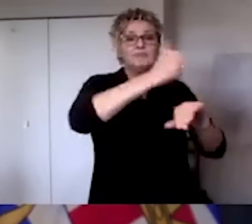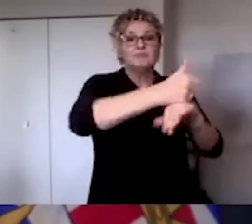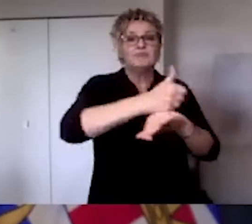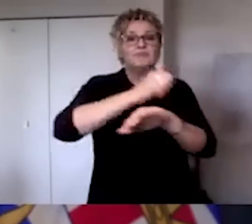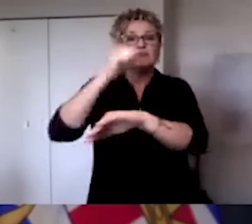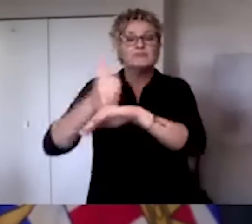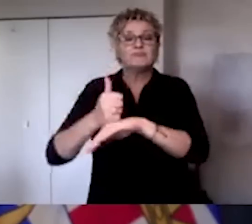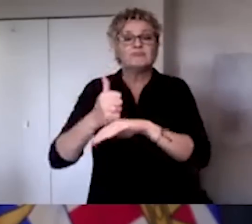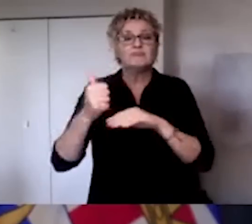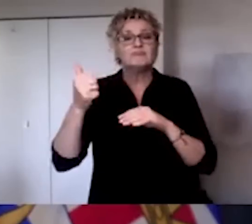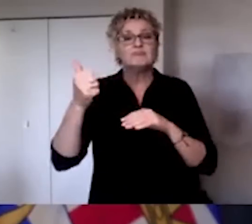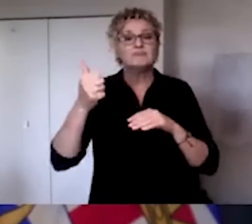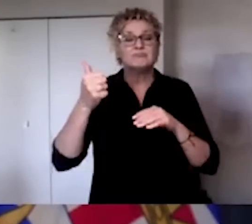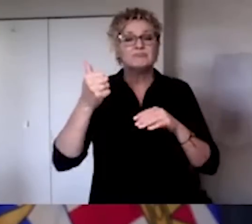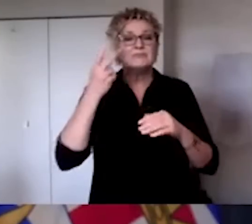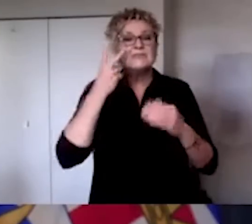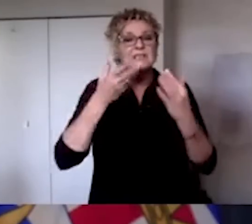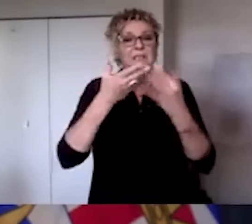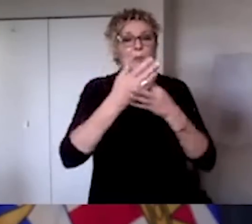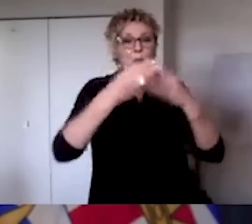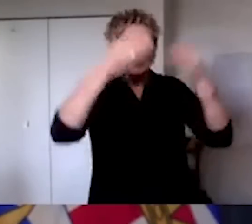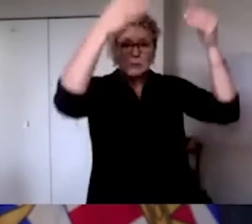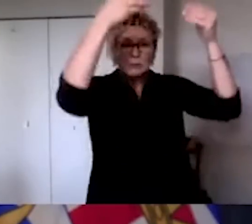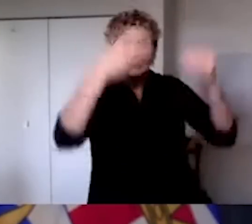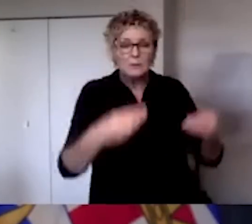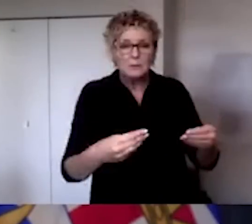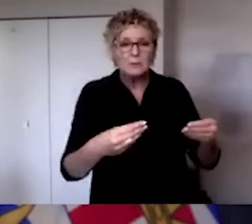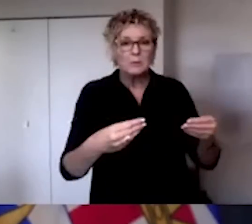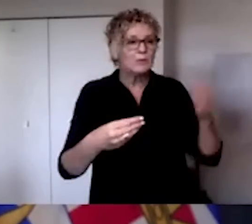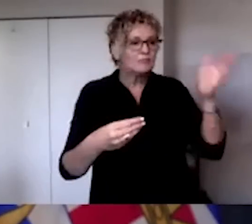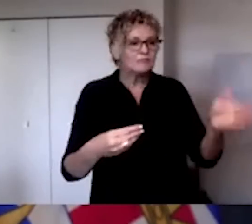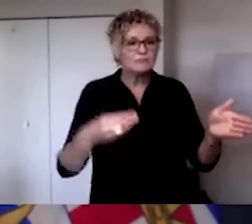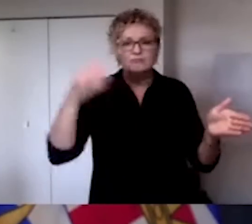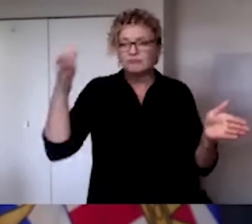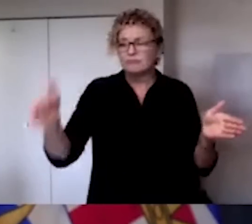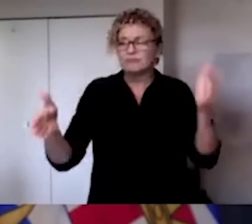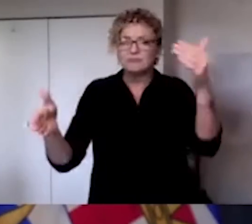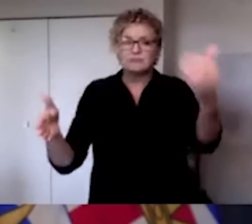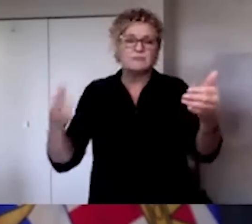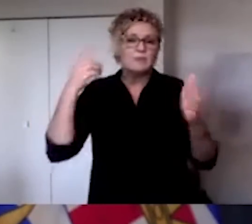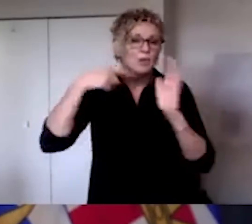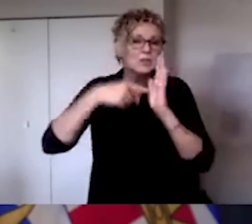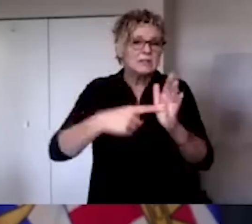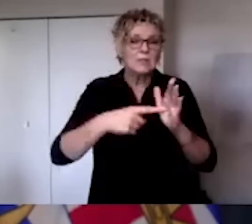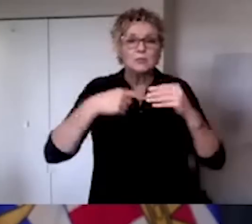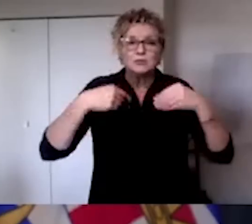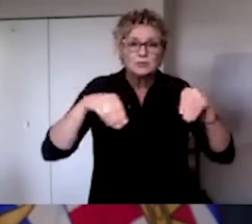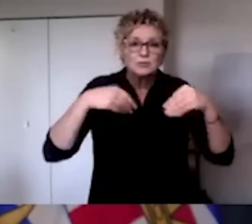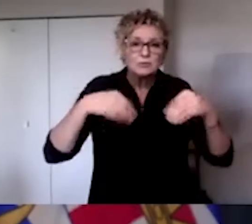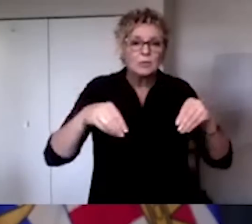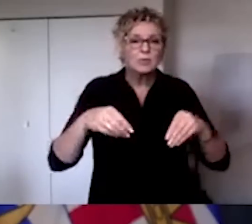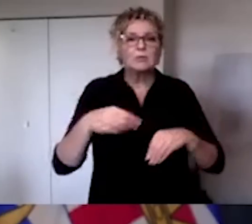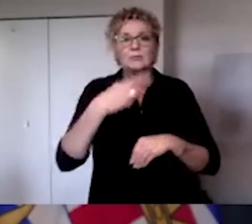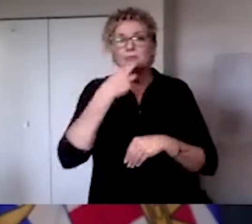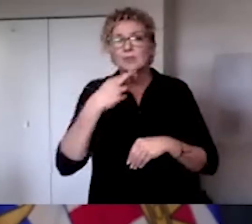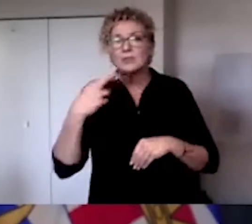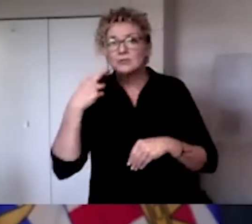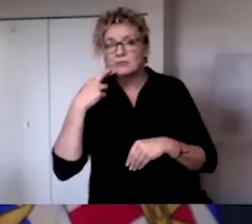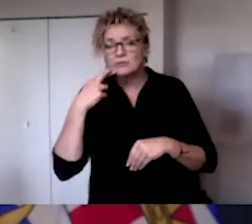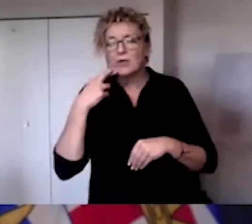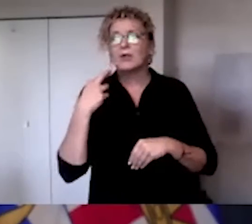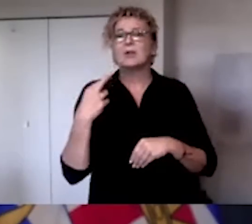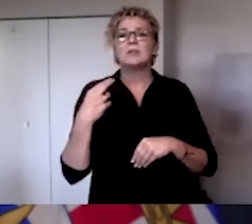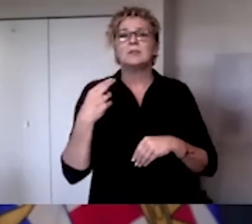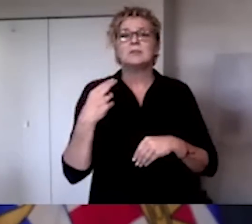work, and to have our schools open. And all we have to do is look around at the many, many places that are doing this and doing